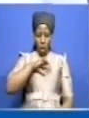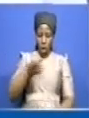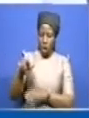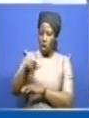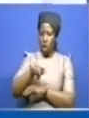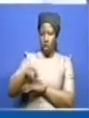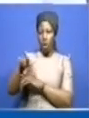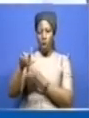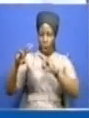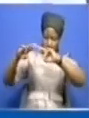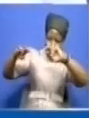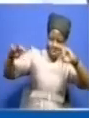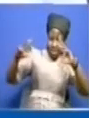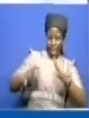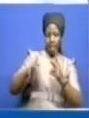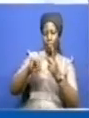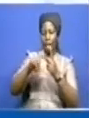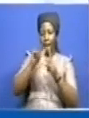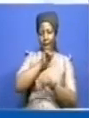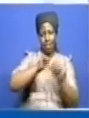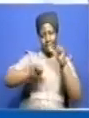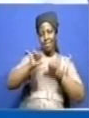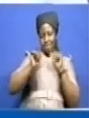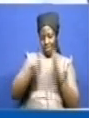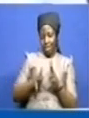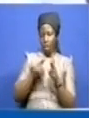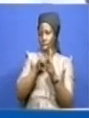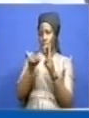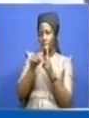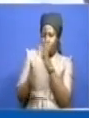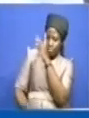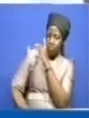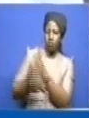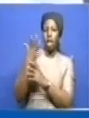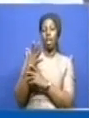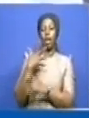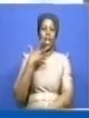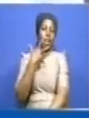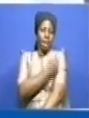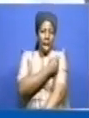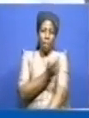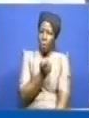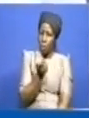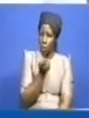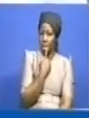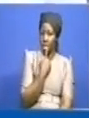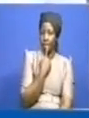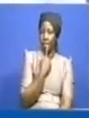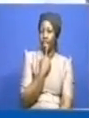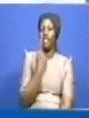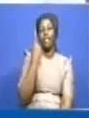and scientists to come up also with vaccines or